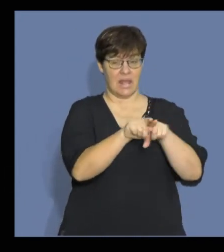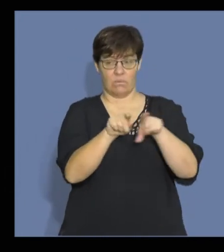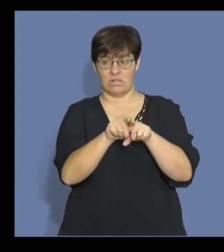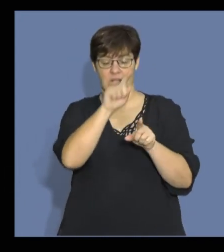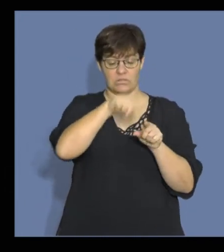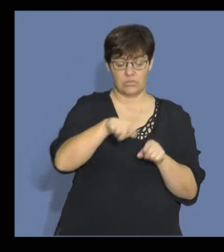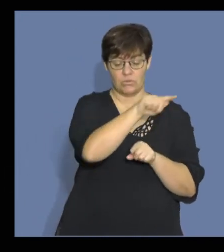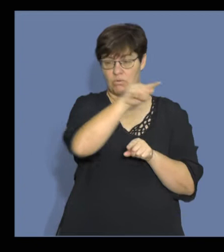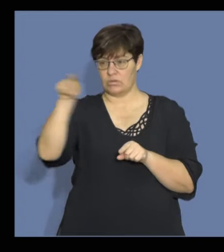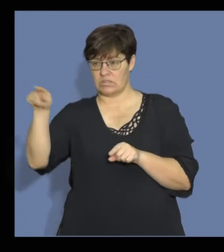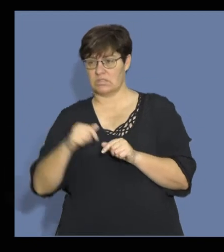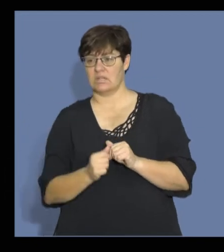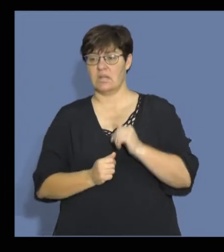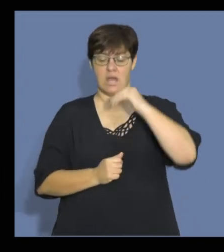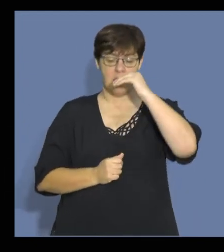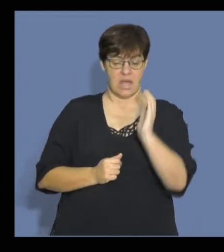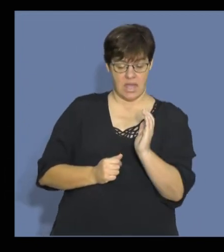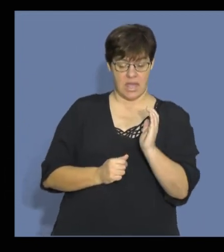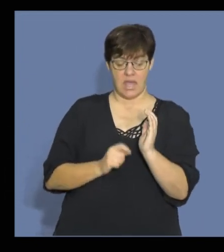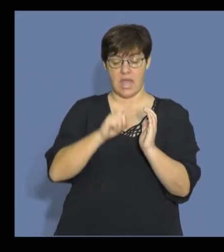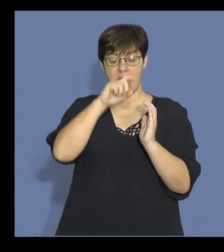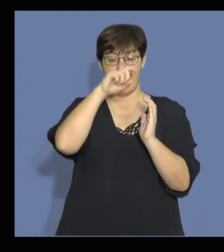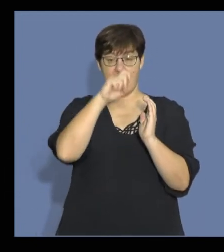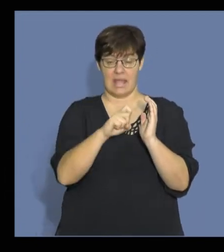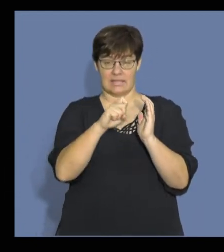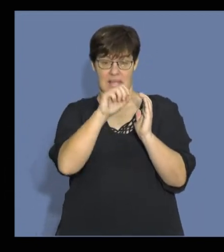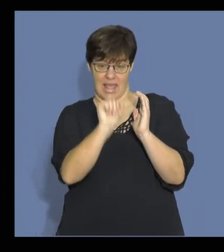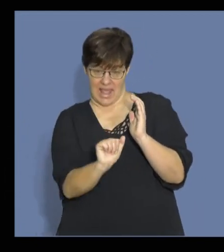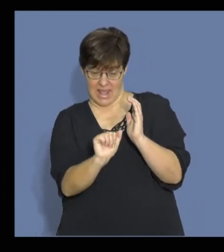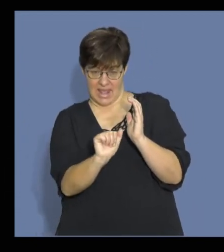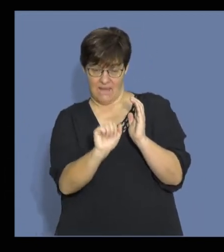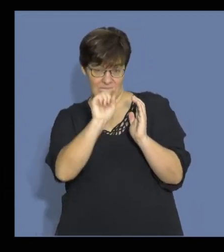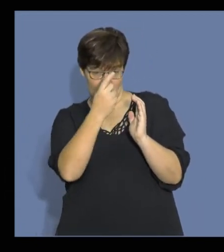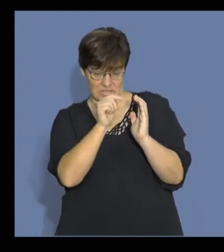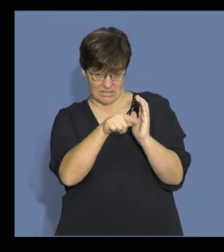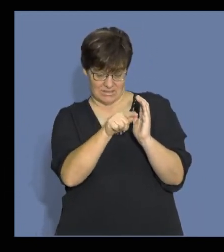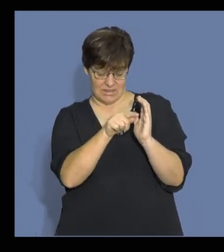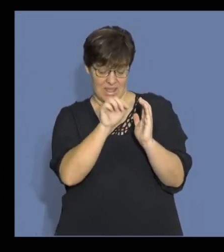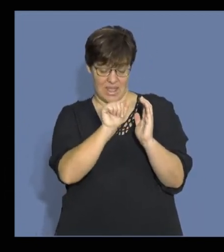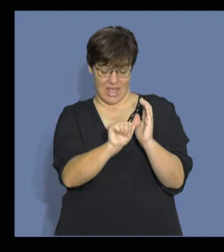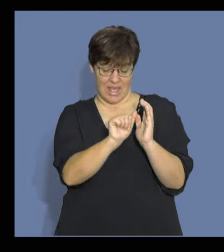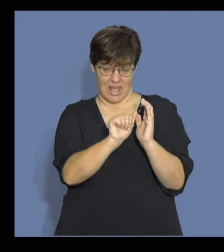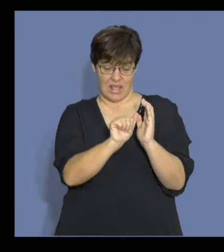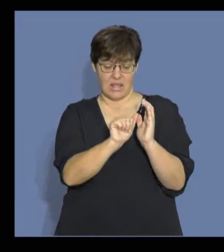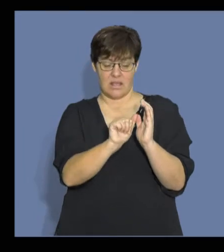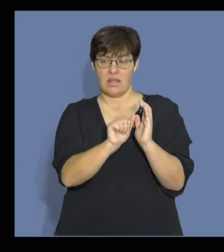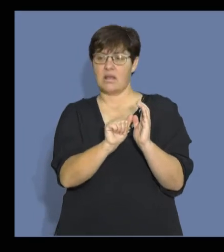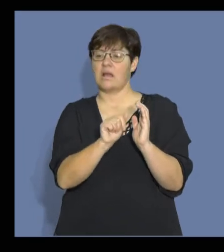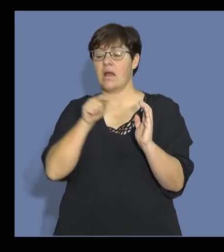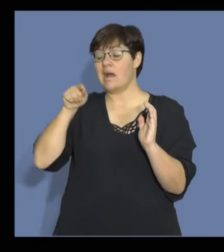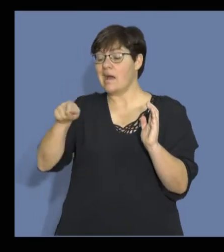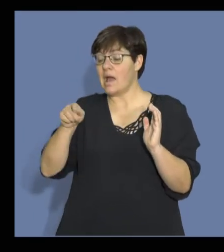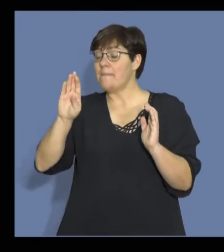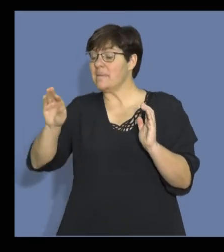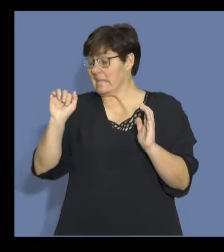I'm going to open brackets. I'm going to take the x value from the first coordinate, A. I'm going to subtract the